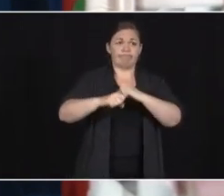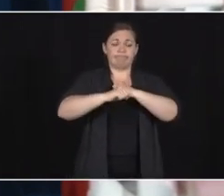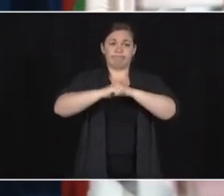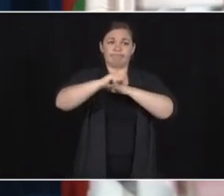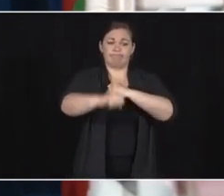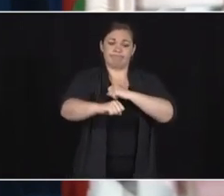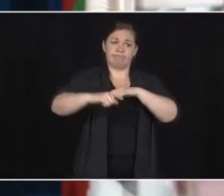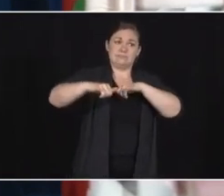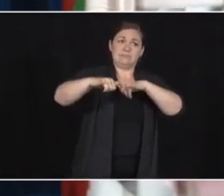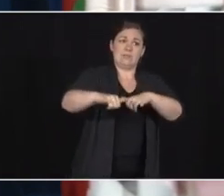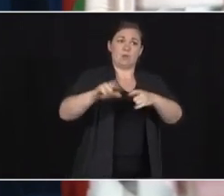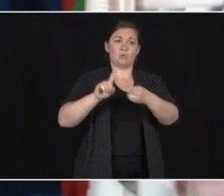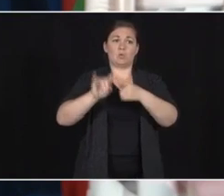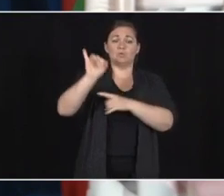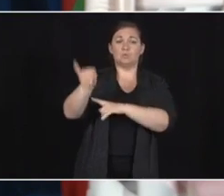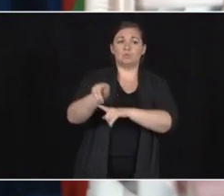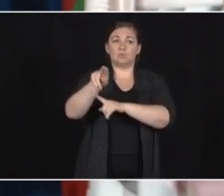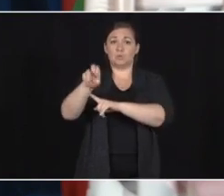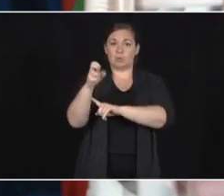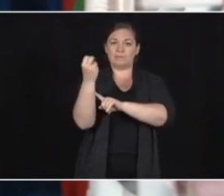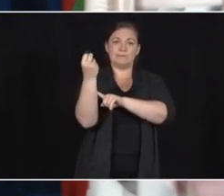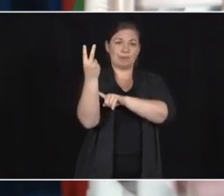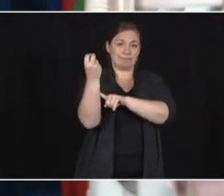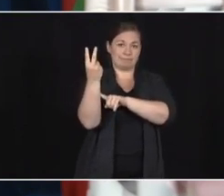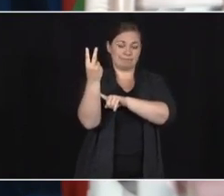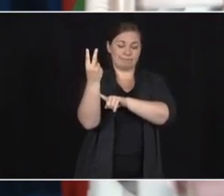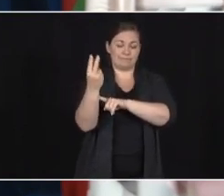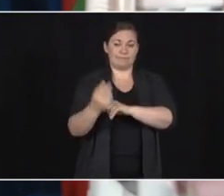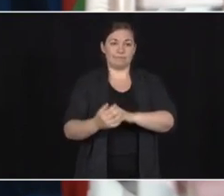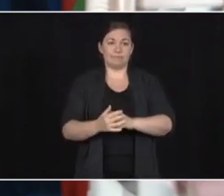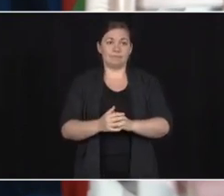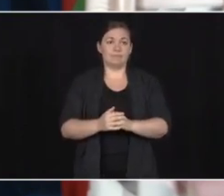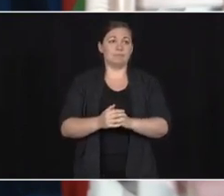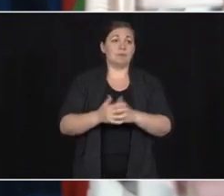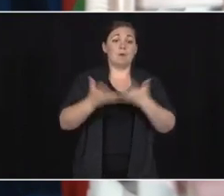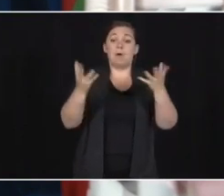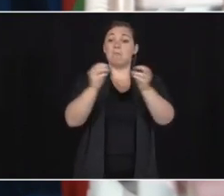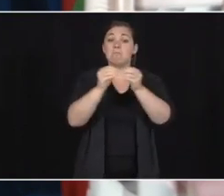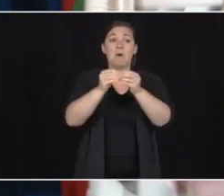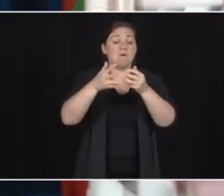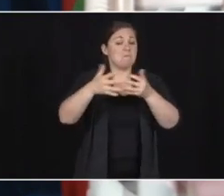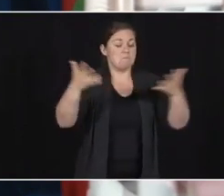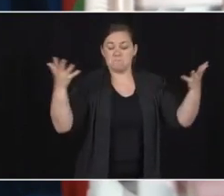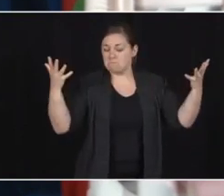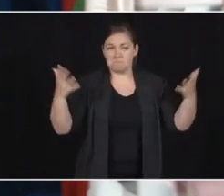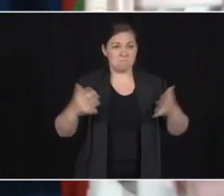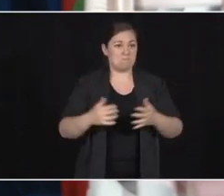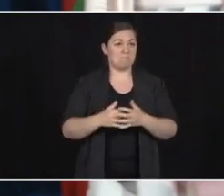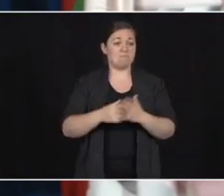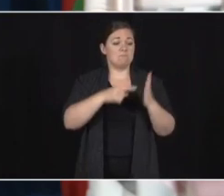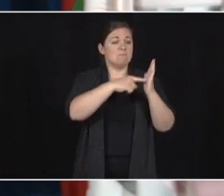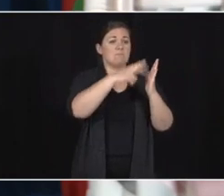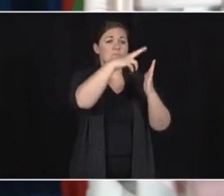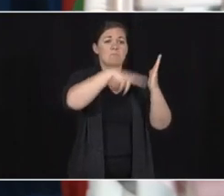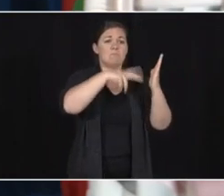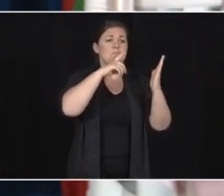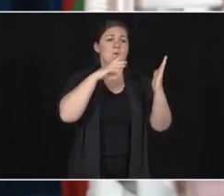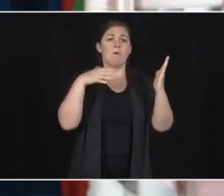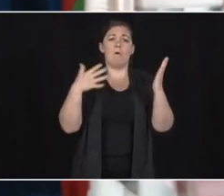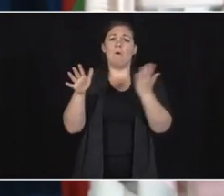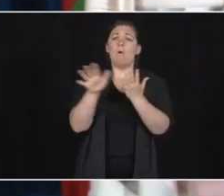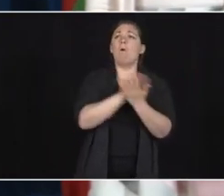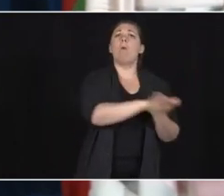12th. I'll not shy away from the horrors we found. Everyone deserved to see what was